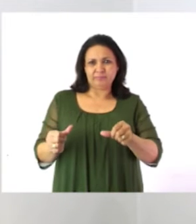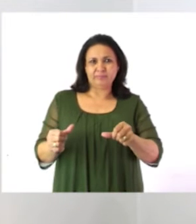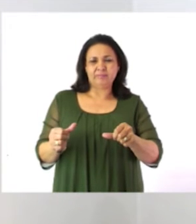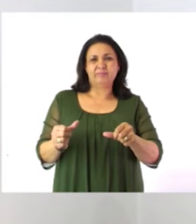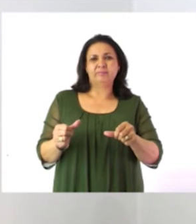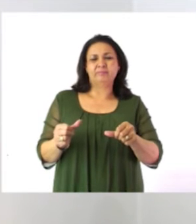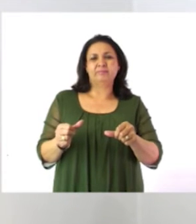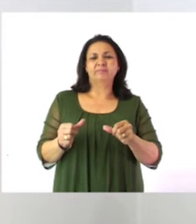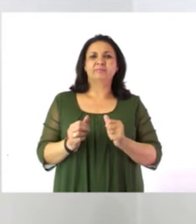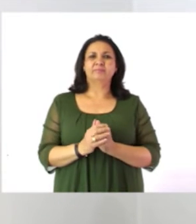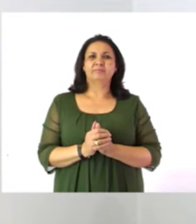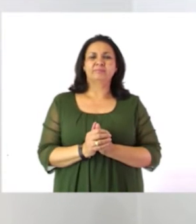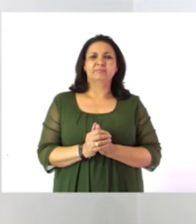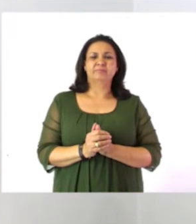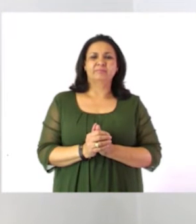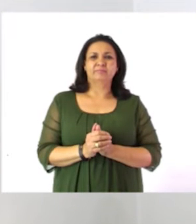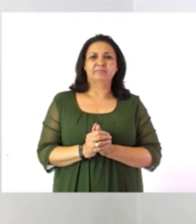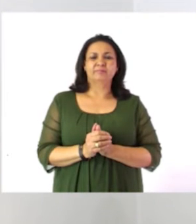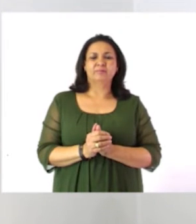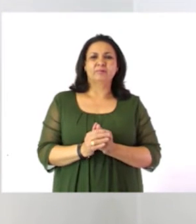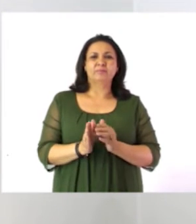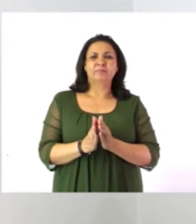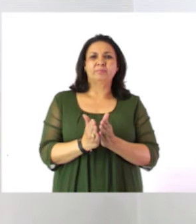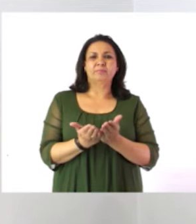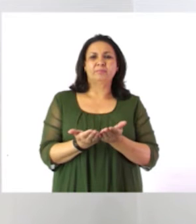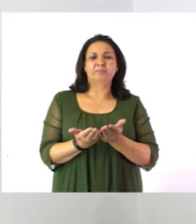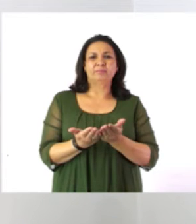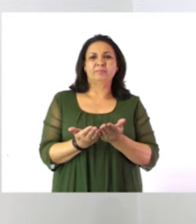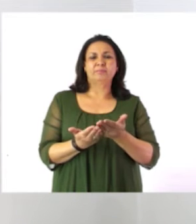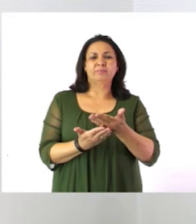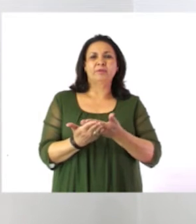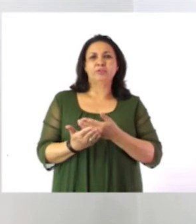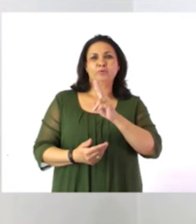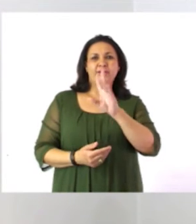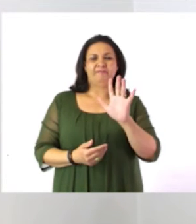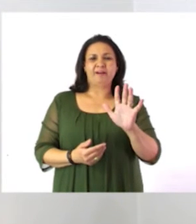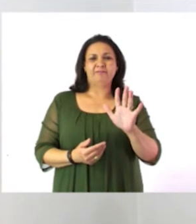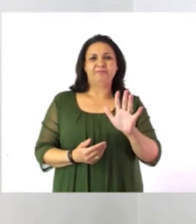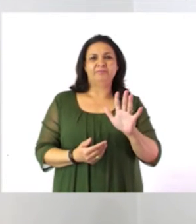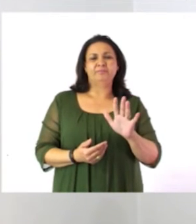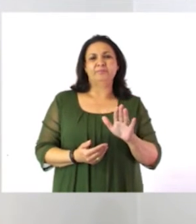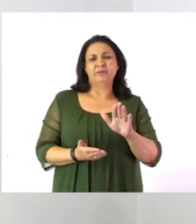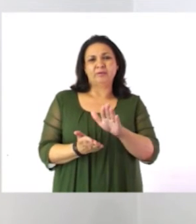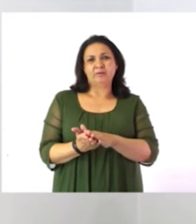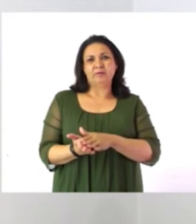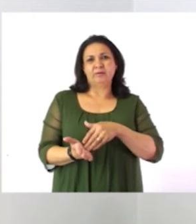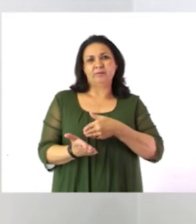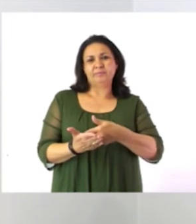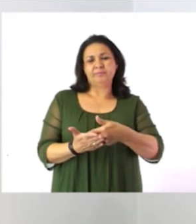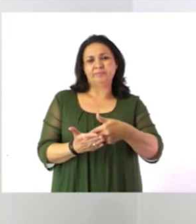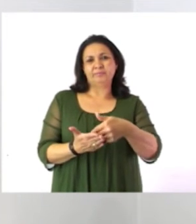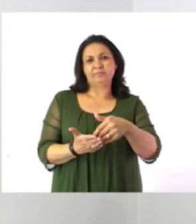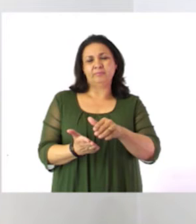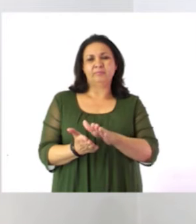frame. Can you see the frame on page 25? Now you get your glue and you paste it in the correct